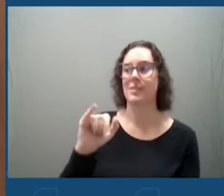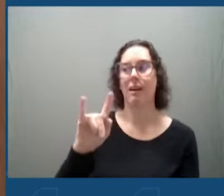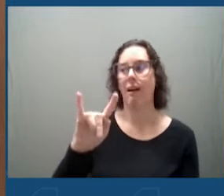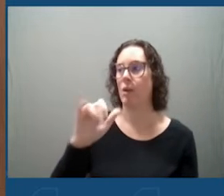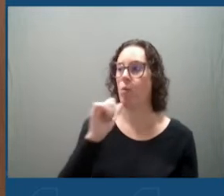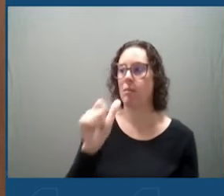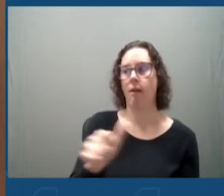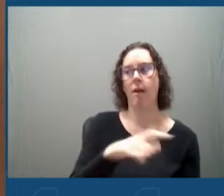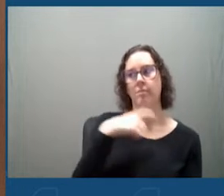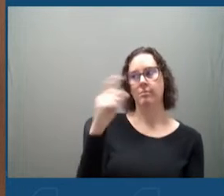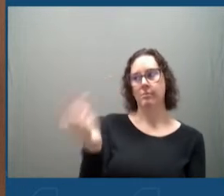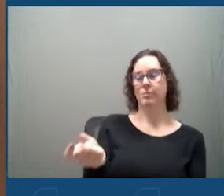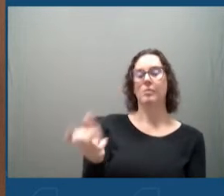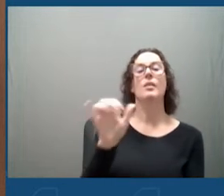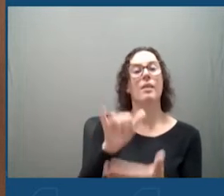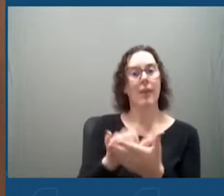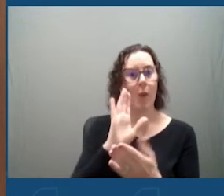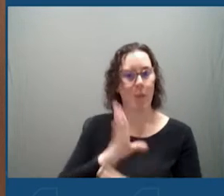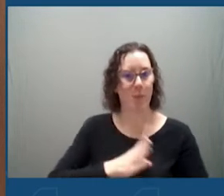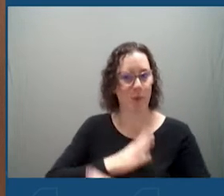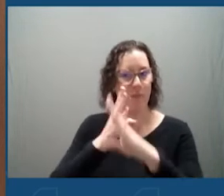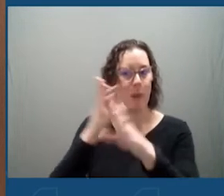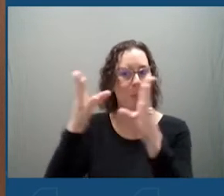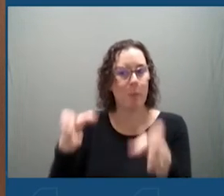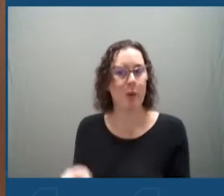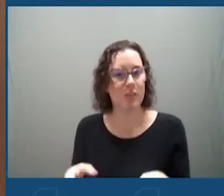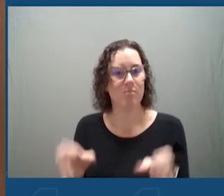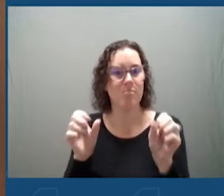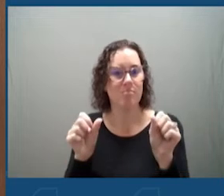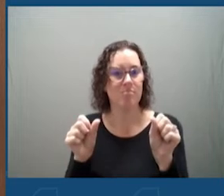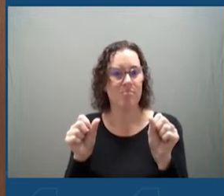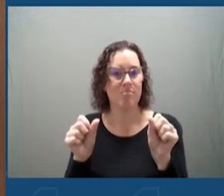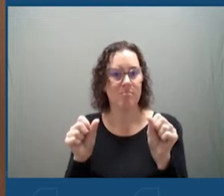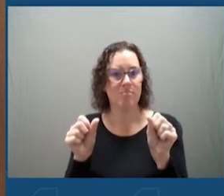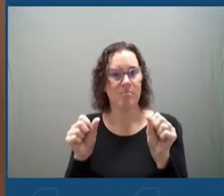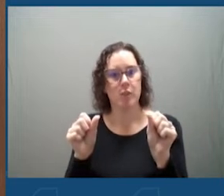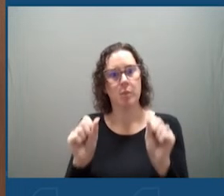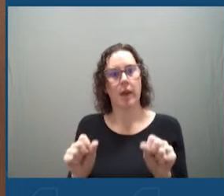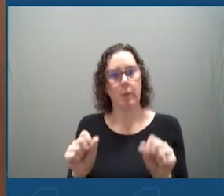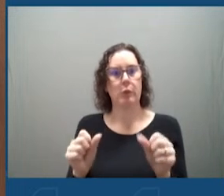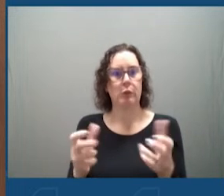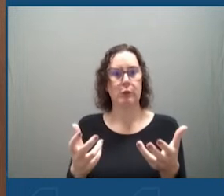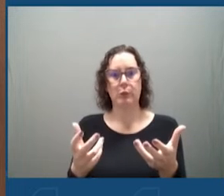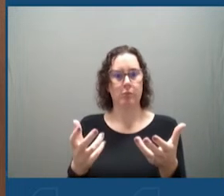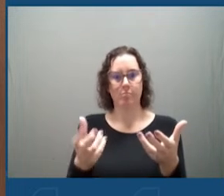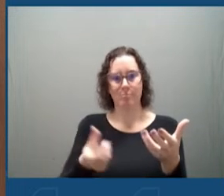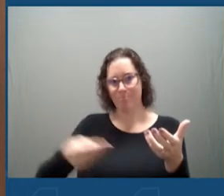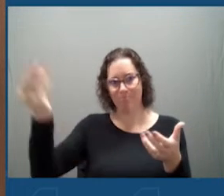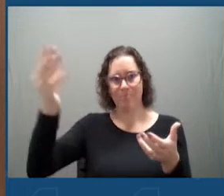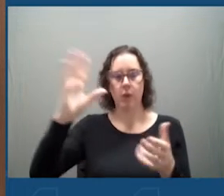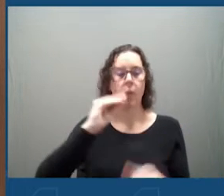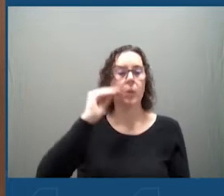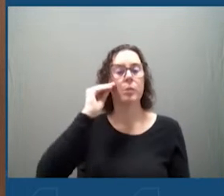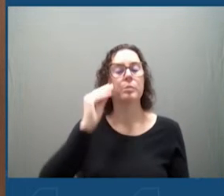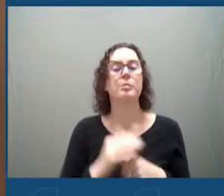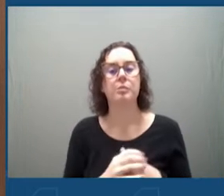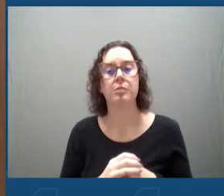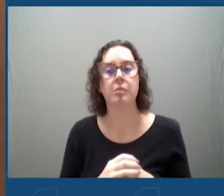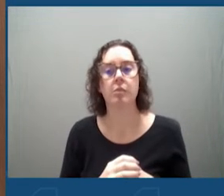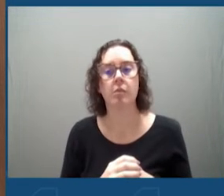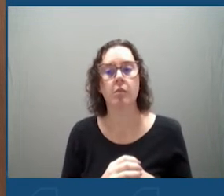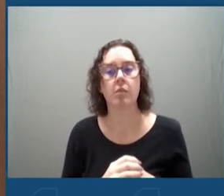is the thing that prevents somebody from continuing to own their own home. So we